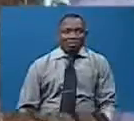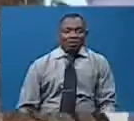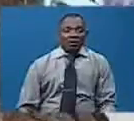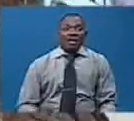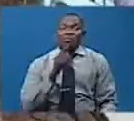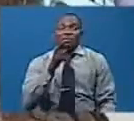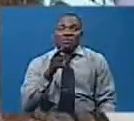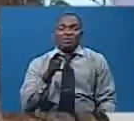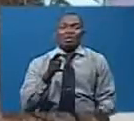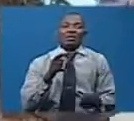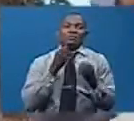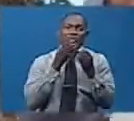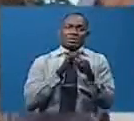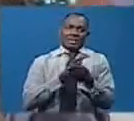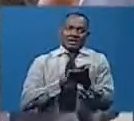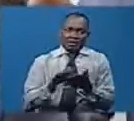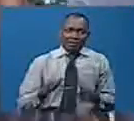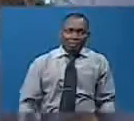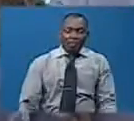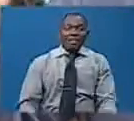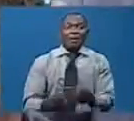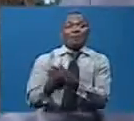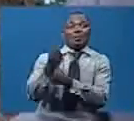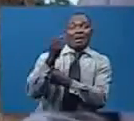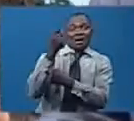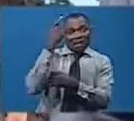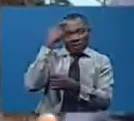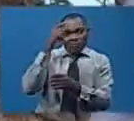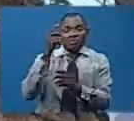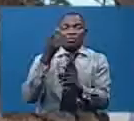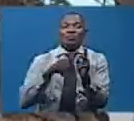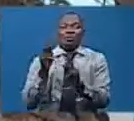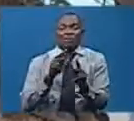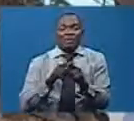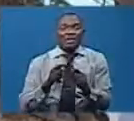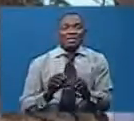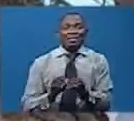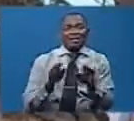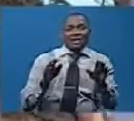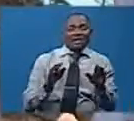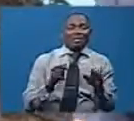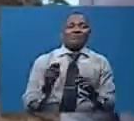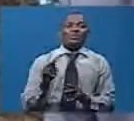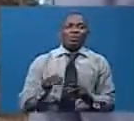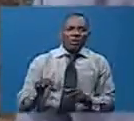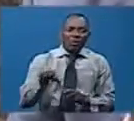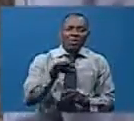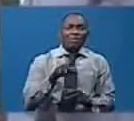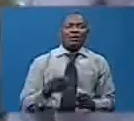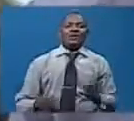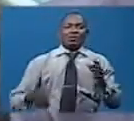The truth, however, be told, the power emanates from the people, but it lies in the sovereign bosom of our